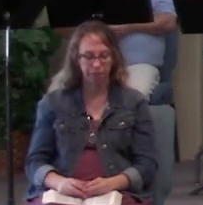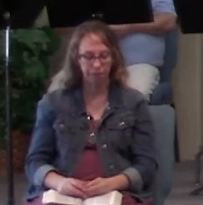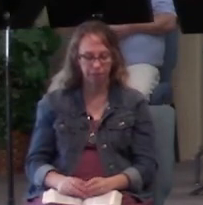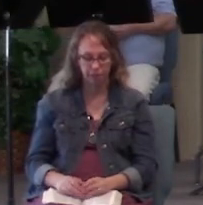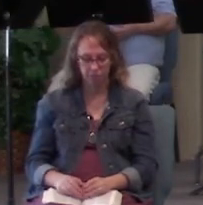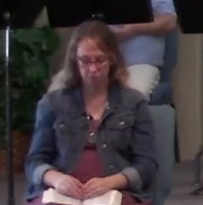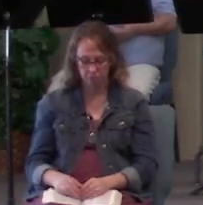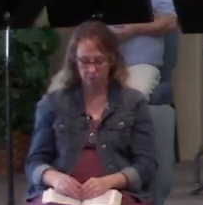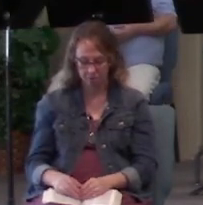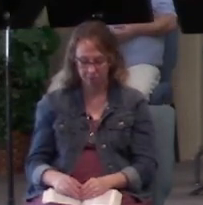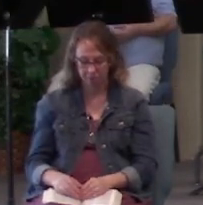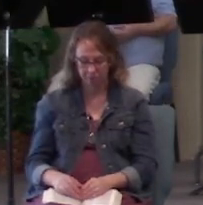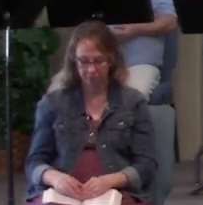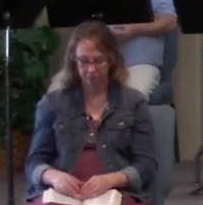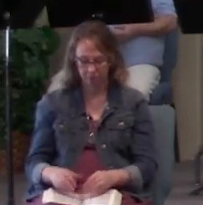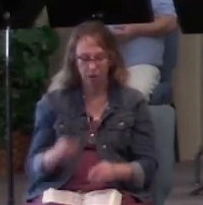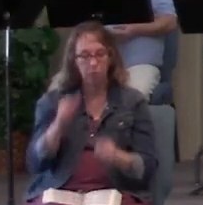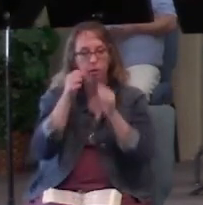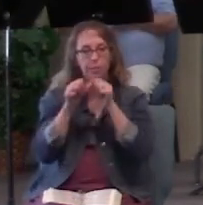I remember one of the most